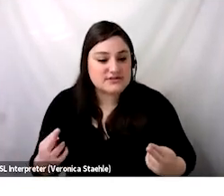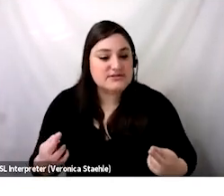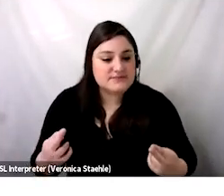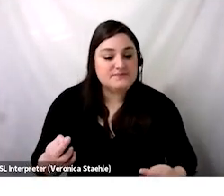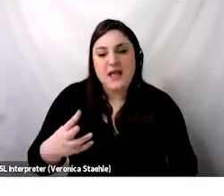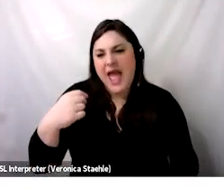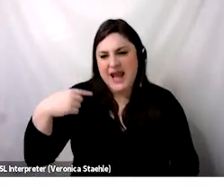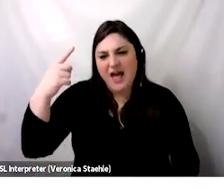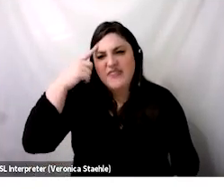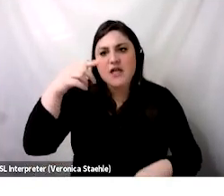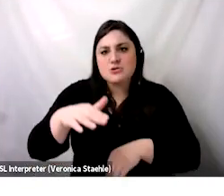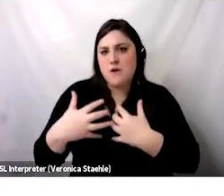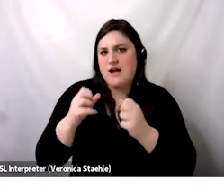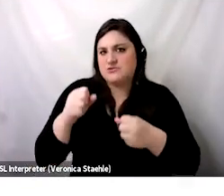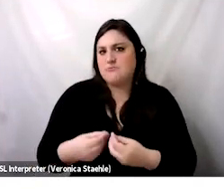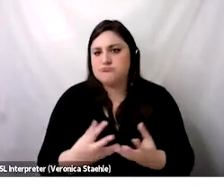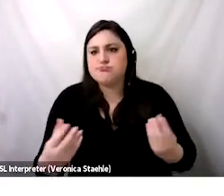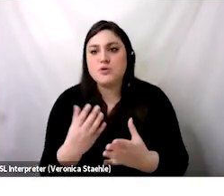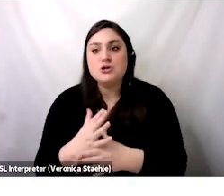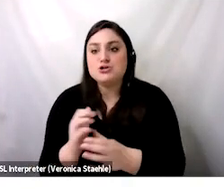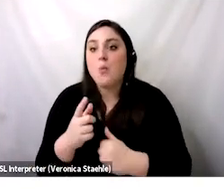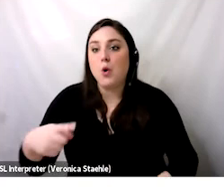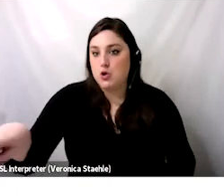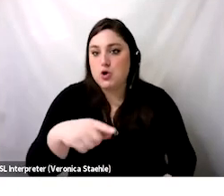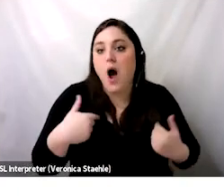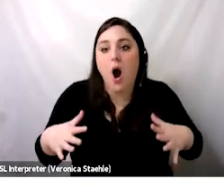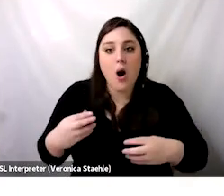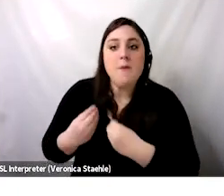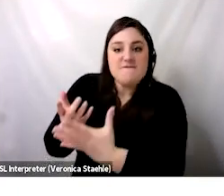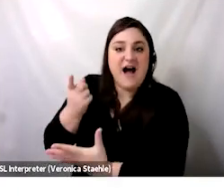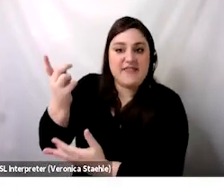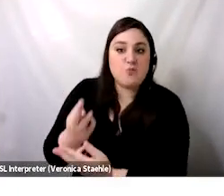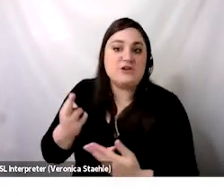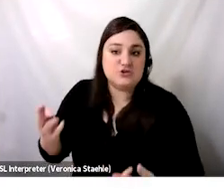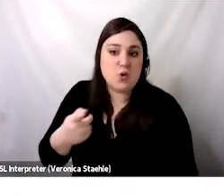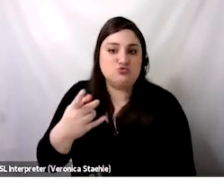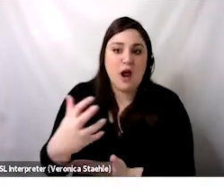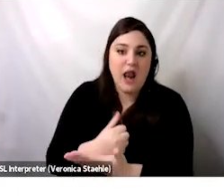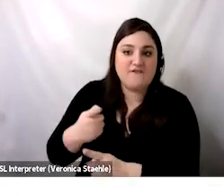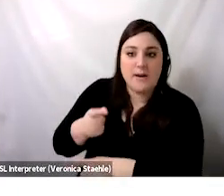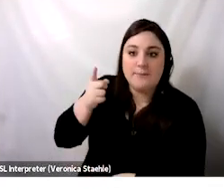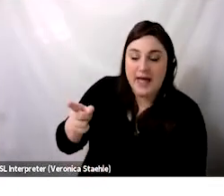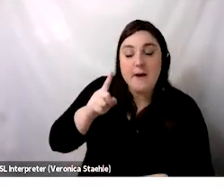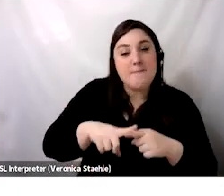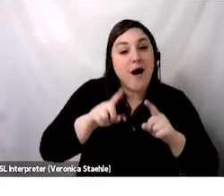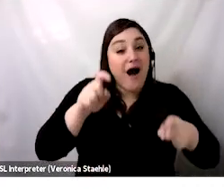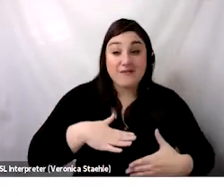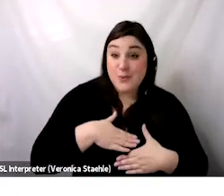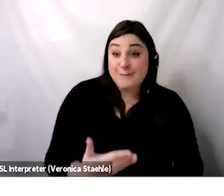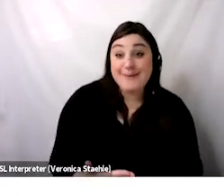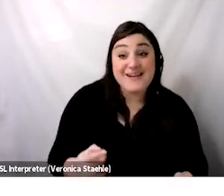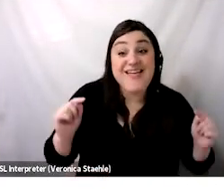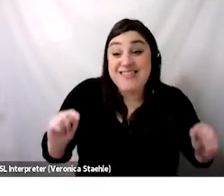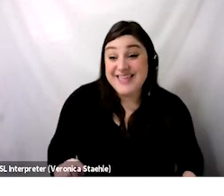guess they can share them with you. Mm-hmm. So let me tell you something. This has been hard to do.